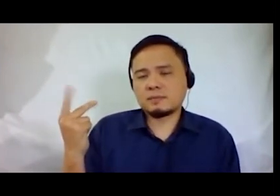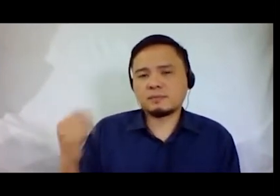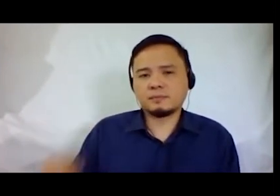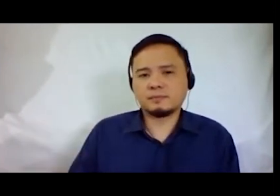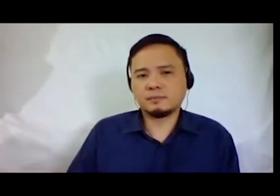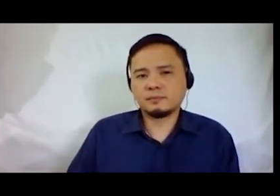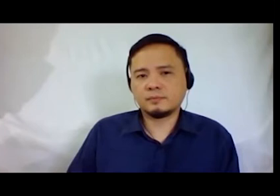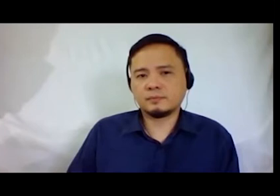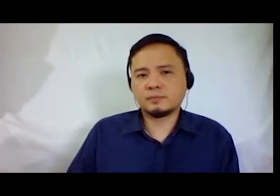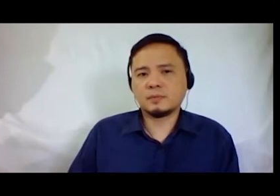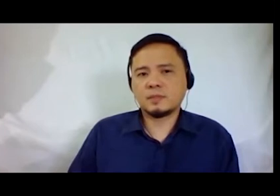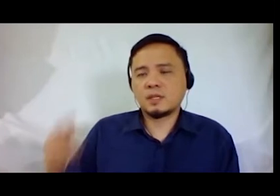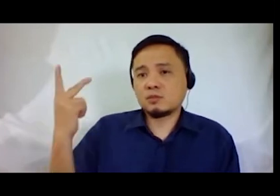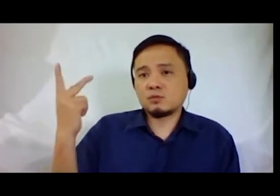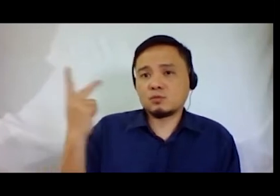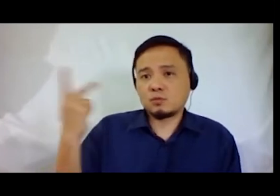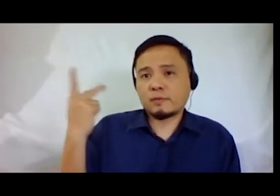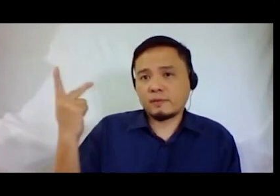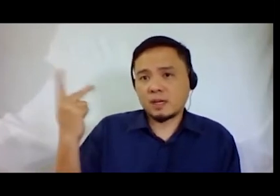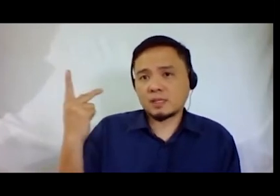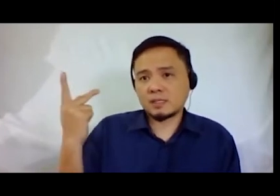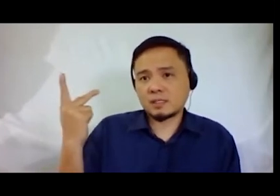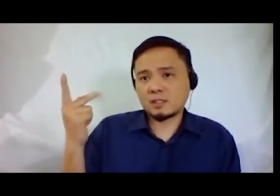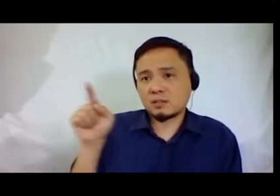baby have, that means something different,